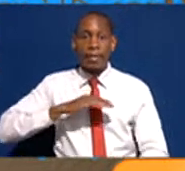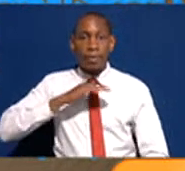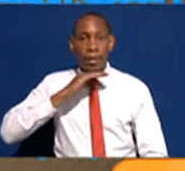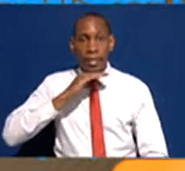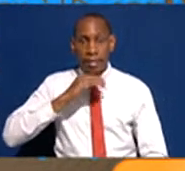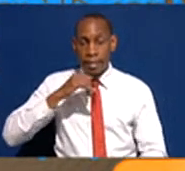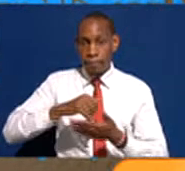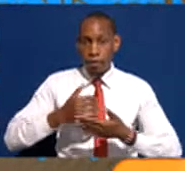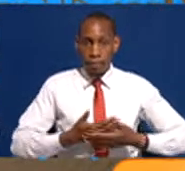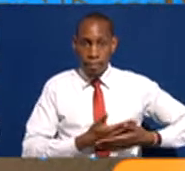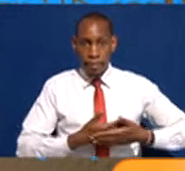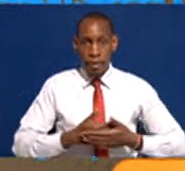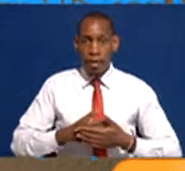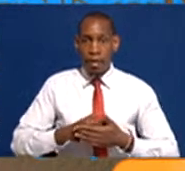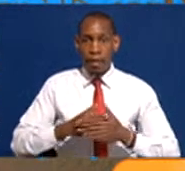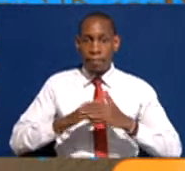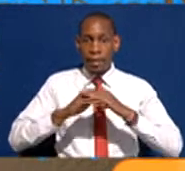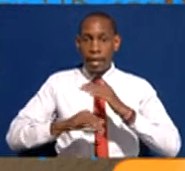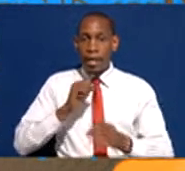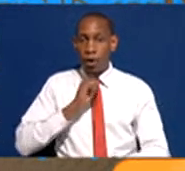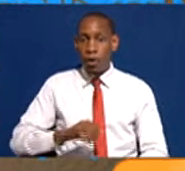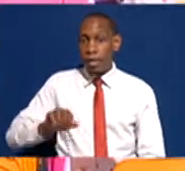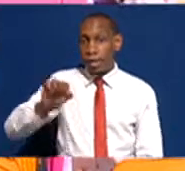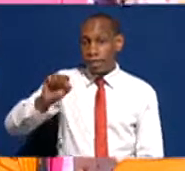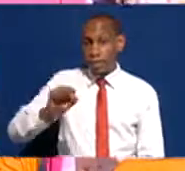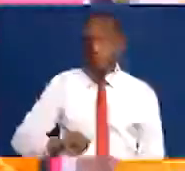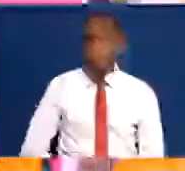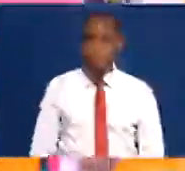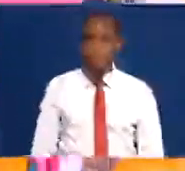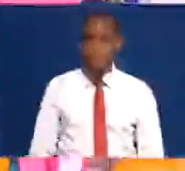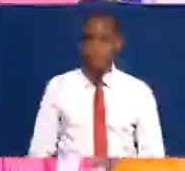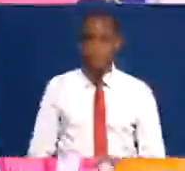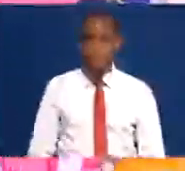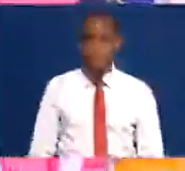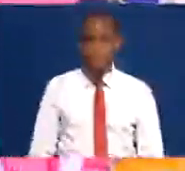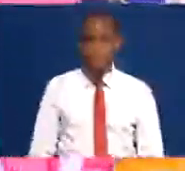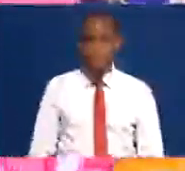among children under 5 years. Marianne Nyambura, Citizen TV.